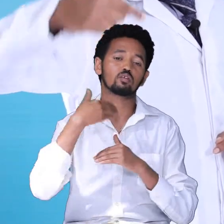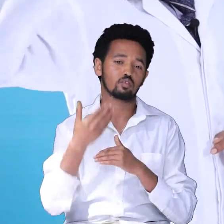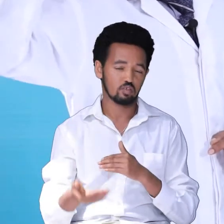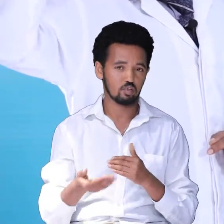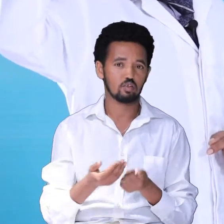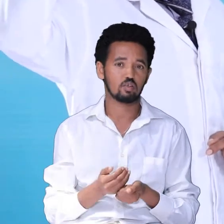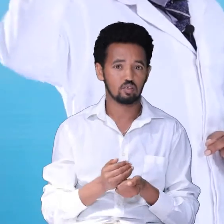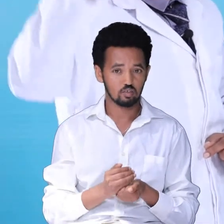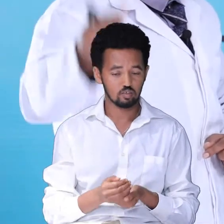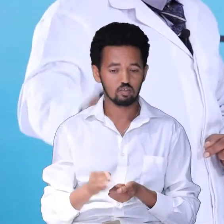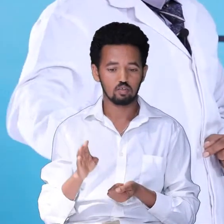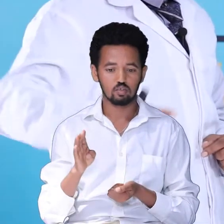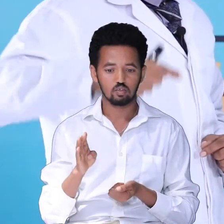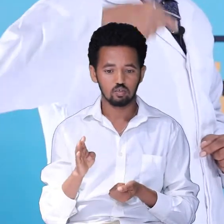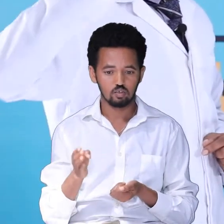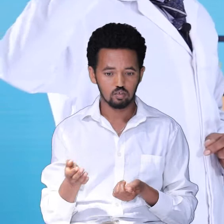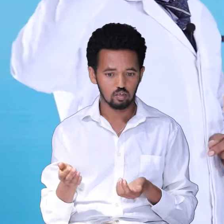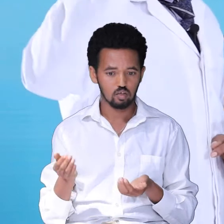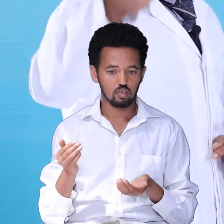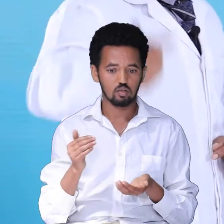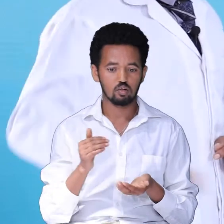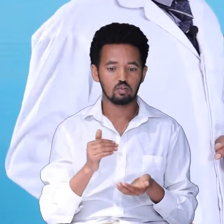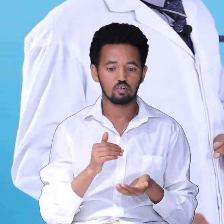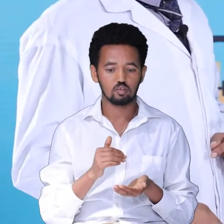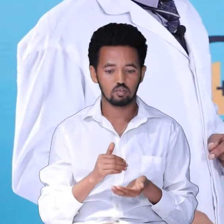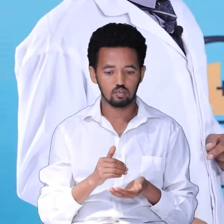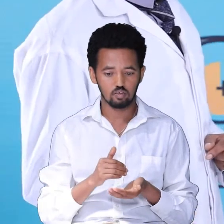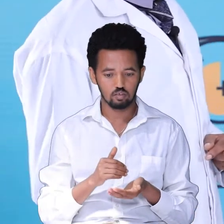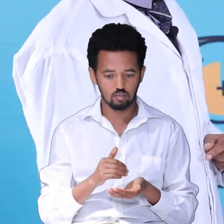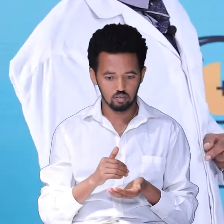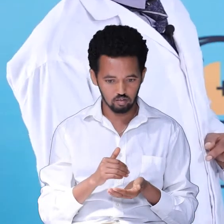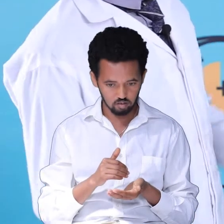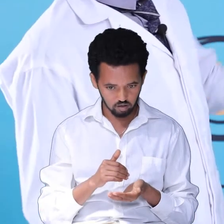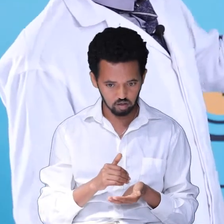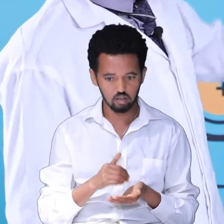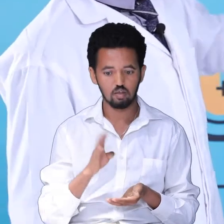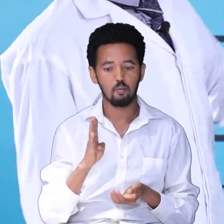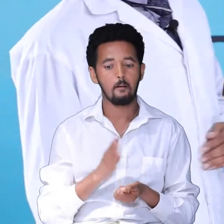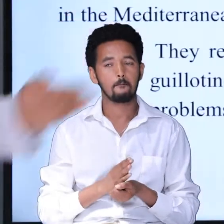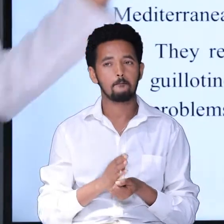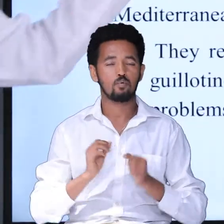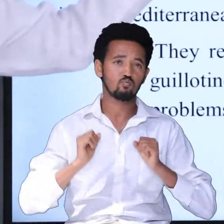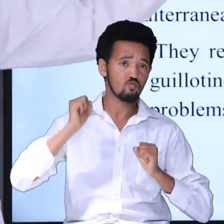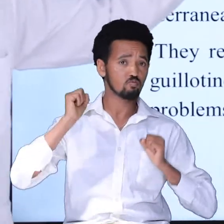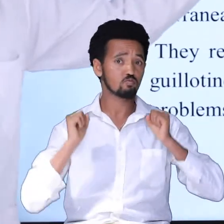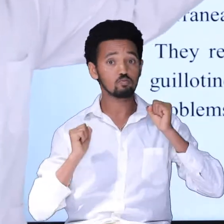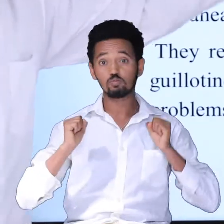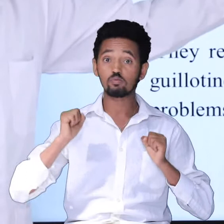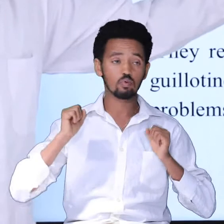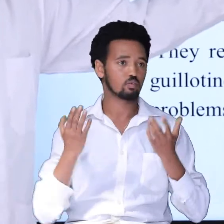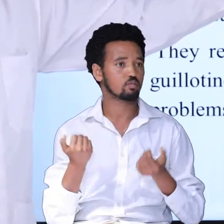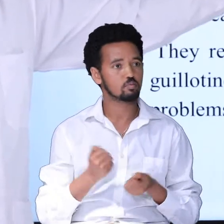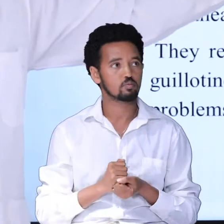battle, in the Battle of Leipzig and the Battle of Waterloo. Rebellion broke out among